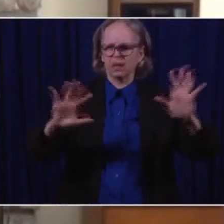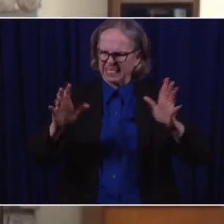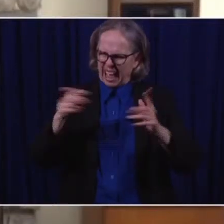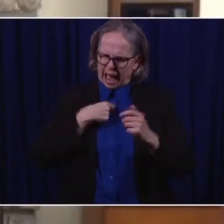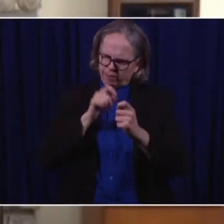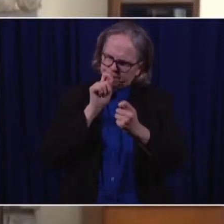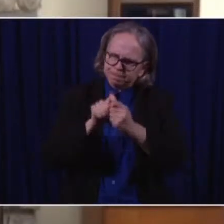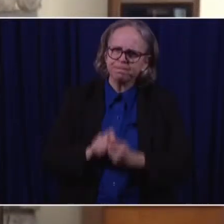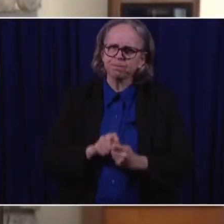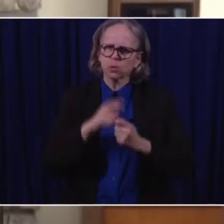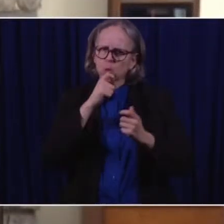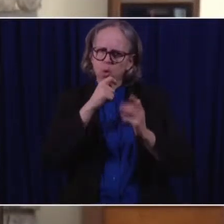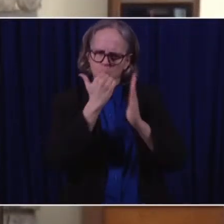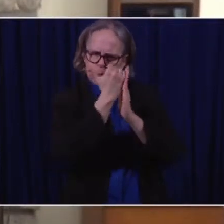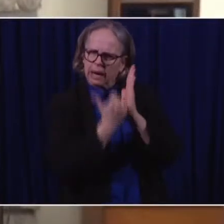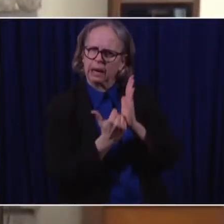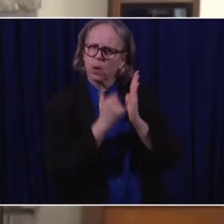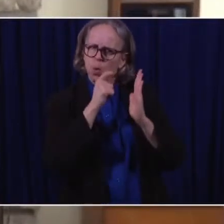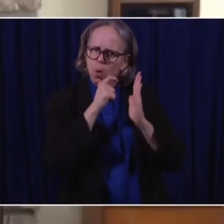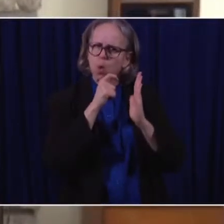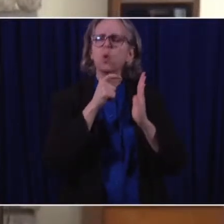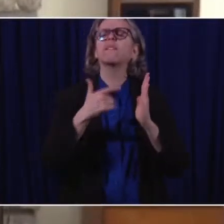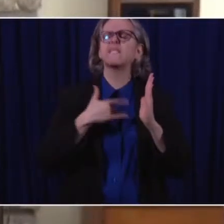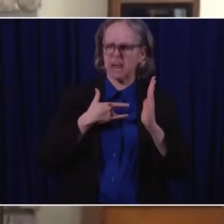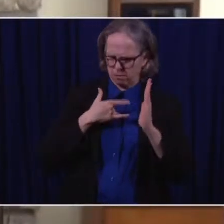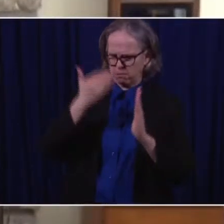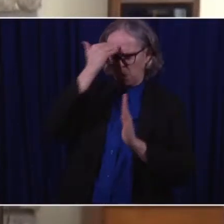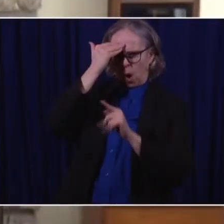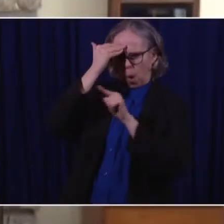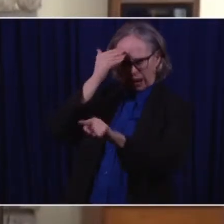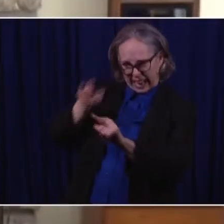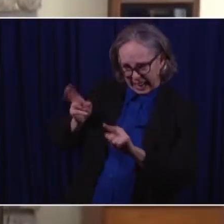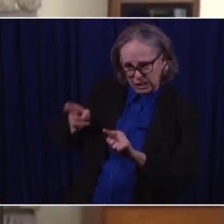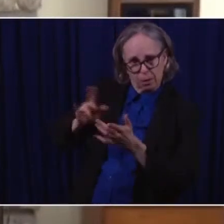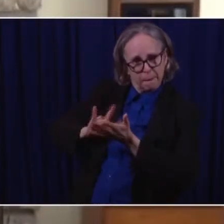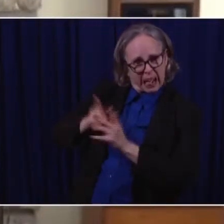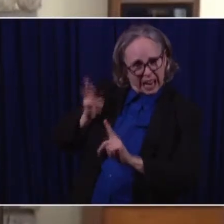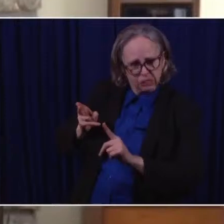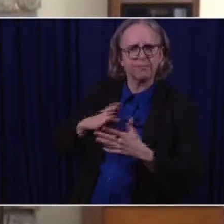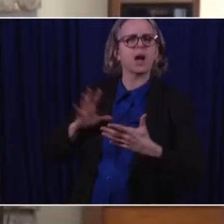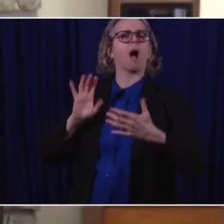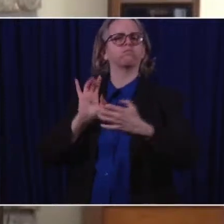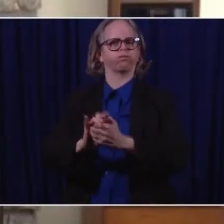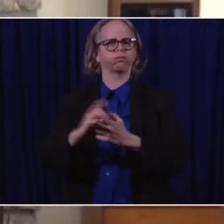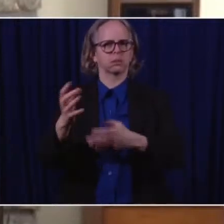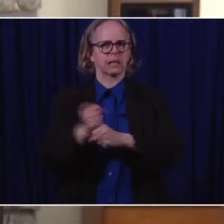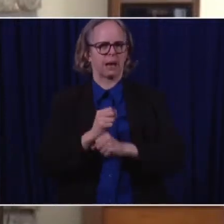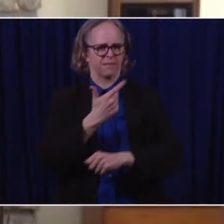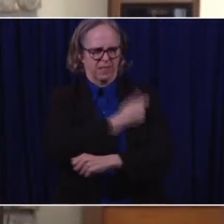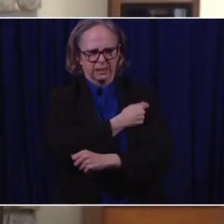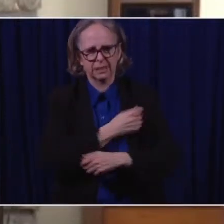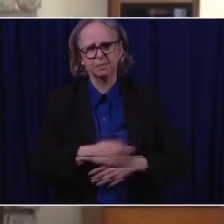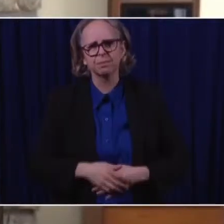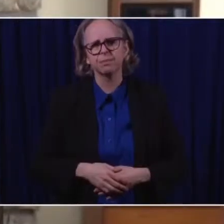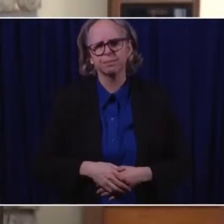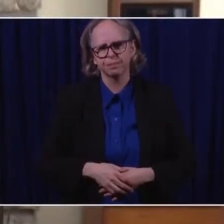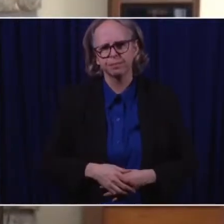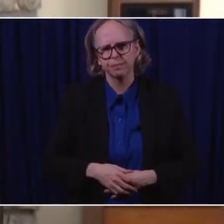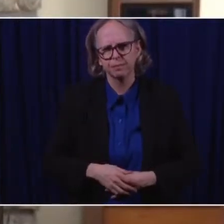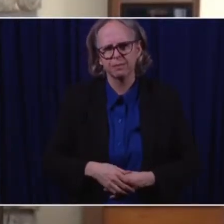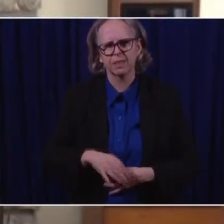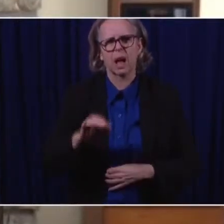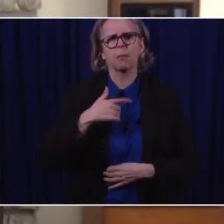So when you look at that today, I think you'll find it's a little easier to read, a little easier to understand. But I'm going to have now Dr.